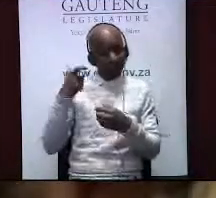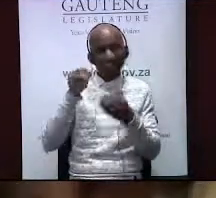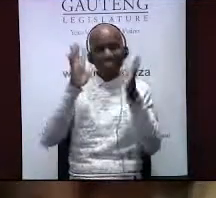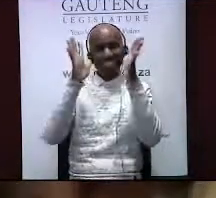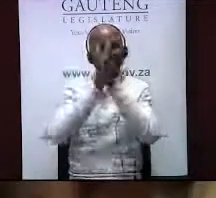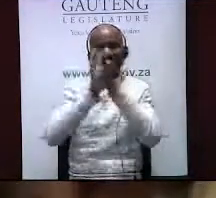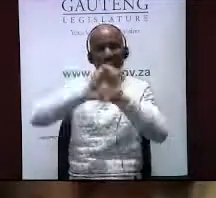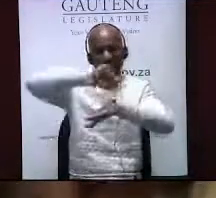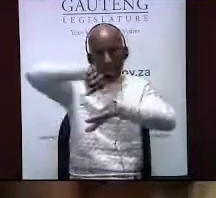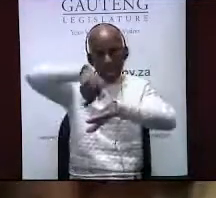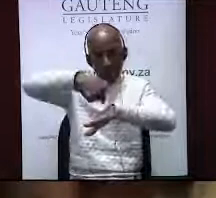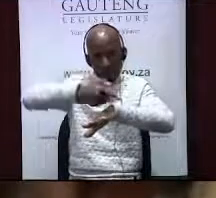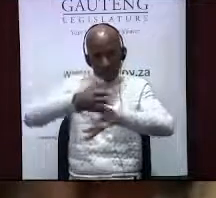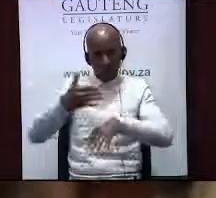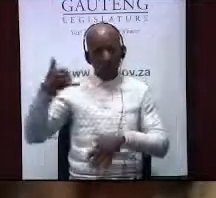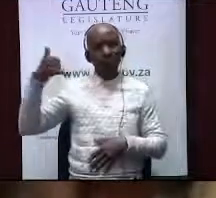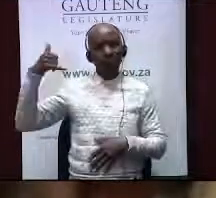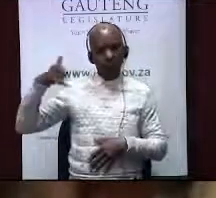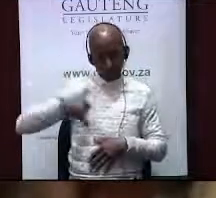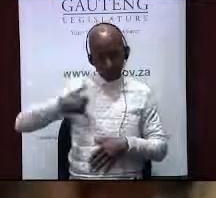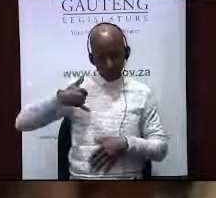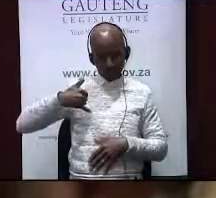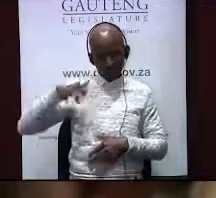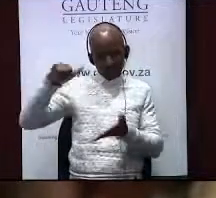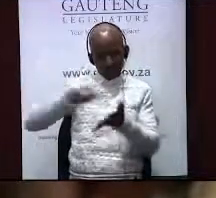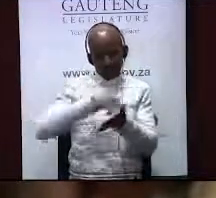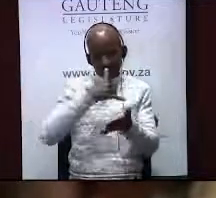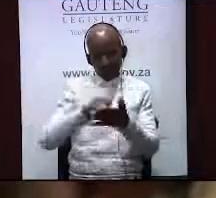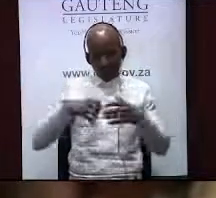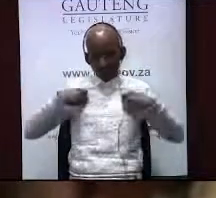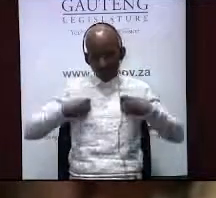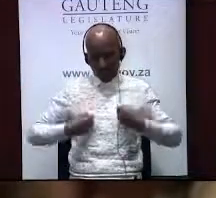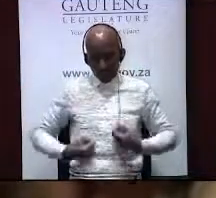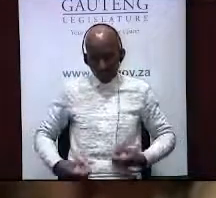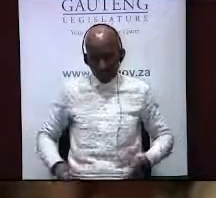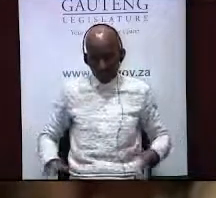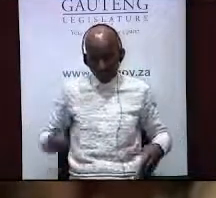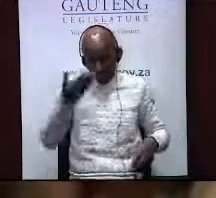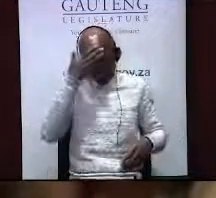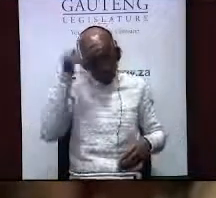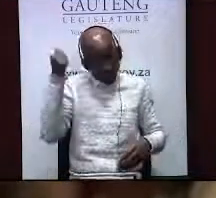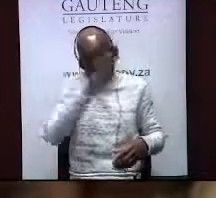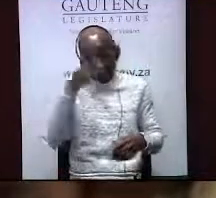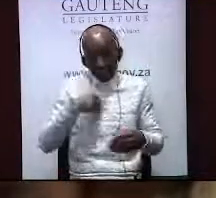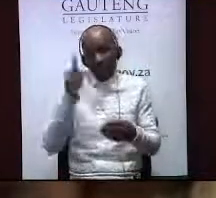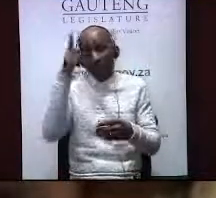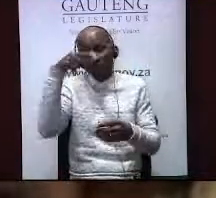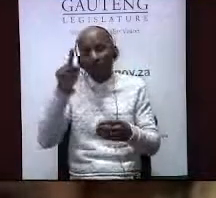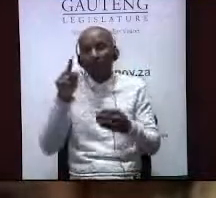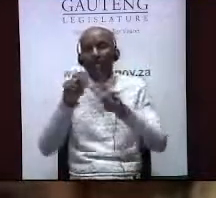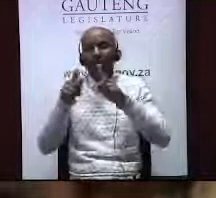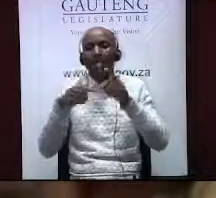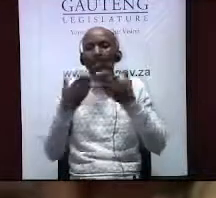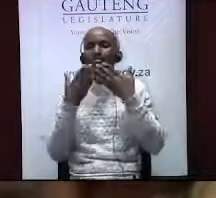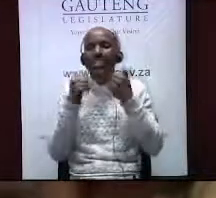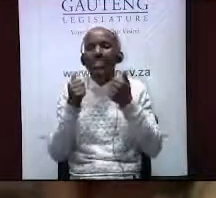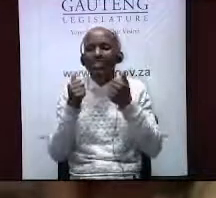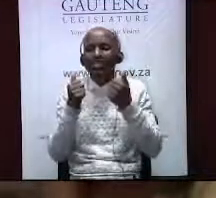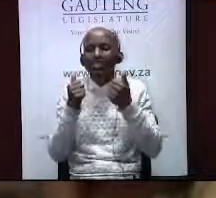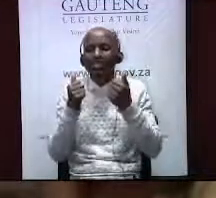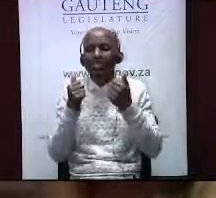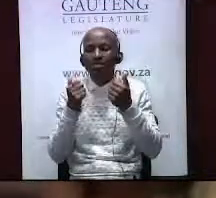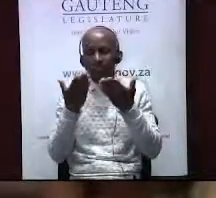hours ka thipa ka stripiwa of diaparo. I don't know if this is relevant, but ke kopa le mpeleng